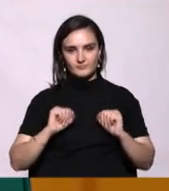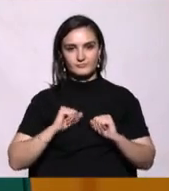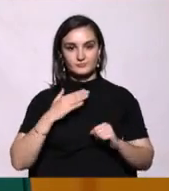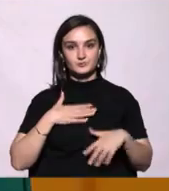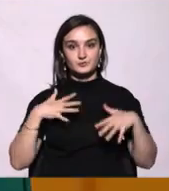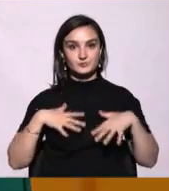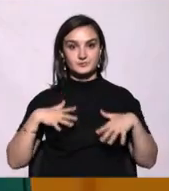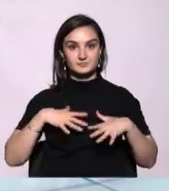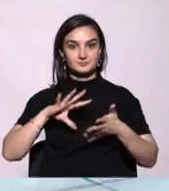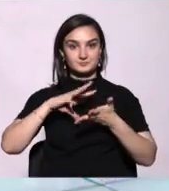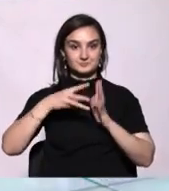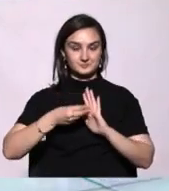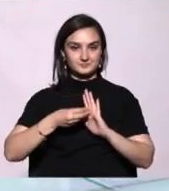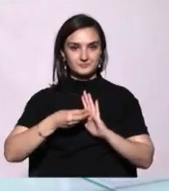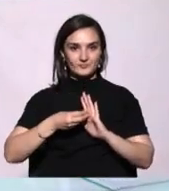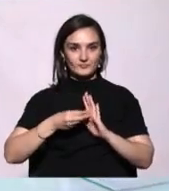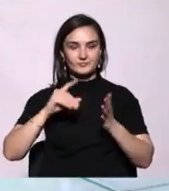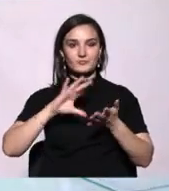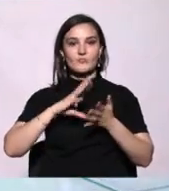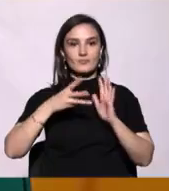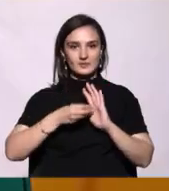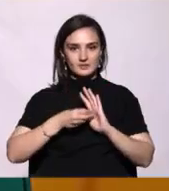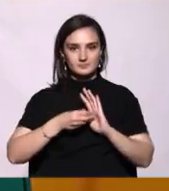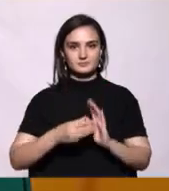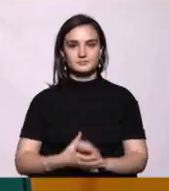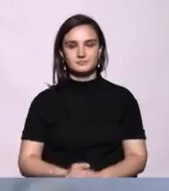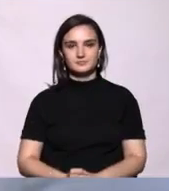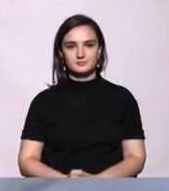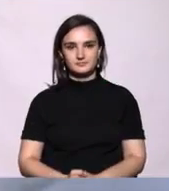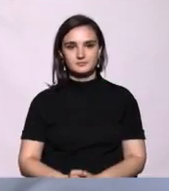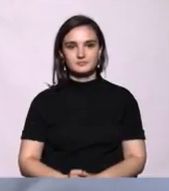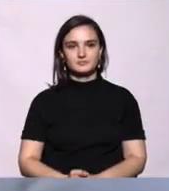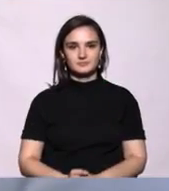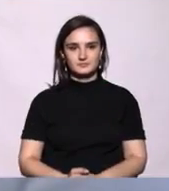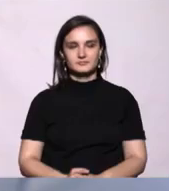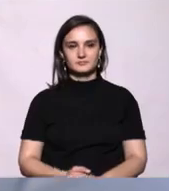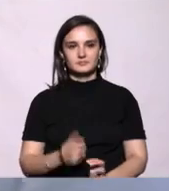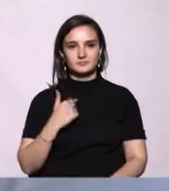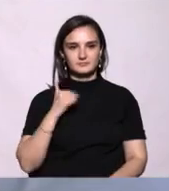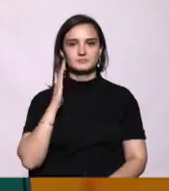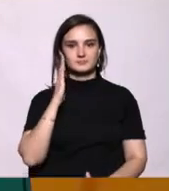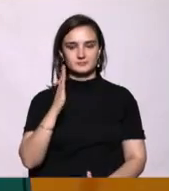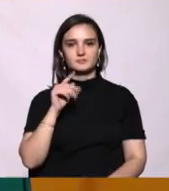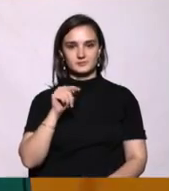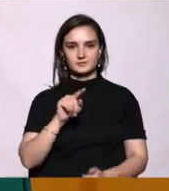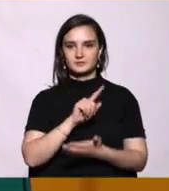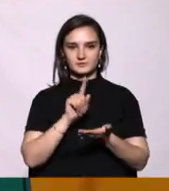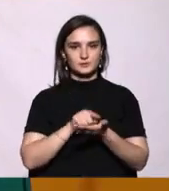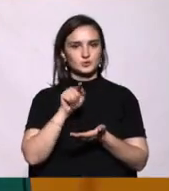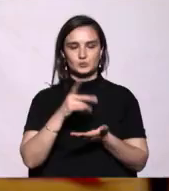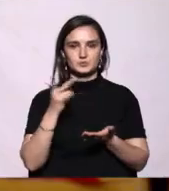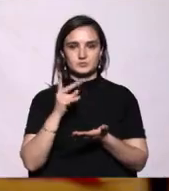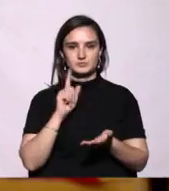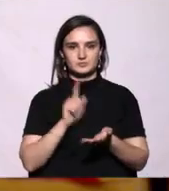Georgian khinkali. Khinkali? Khinkali. Khinkali. Yes. Okay, I will. Okay, you have to.